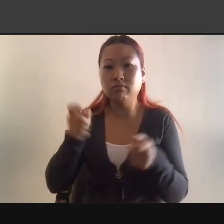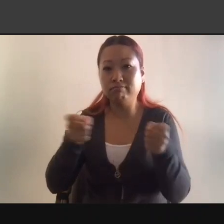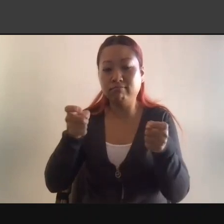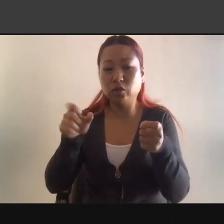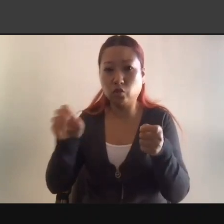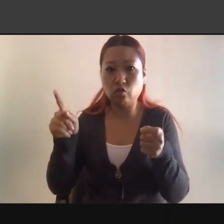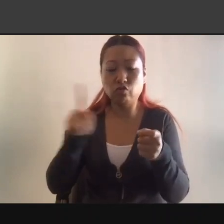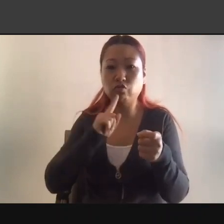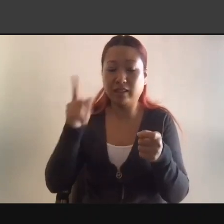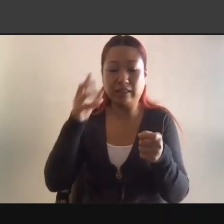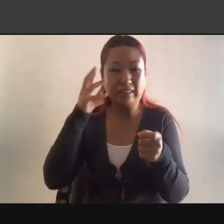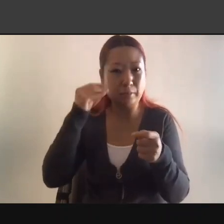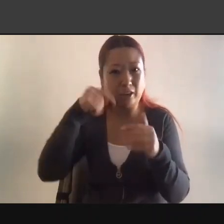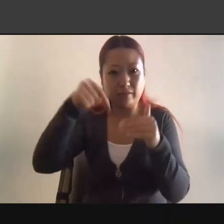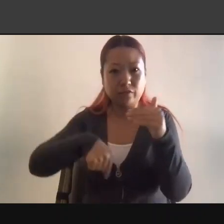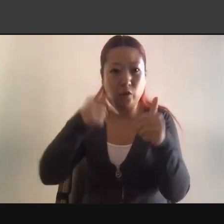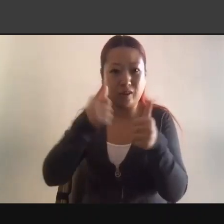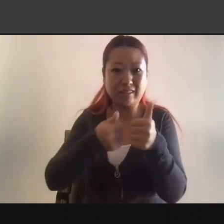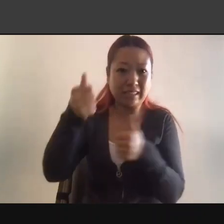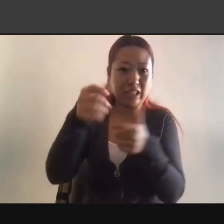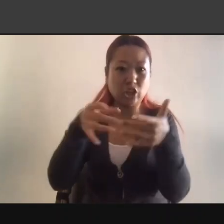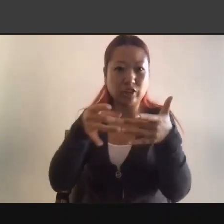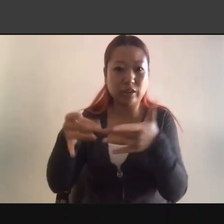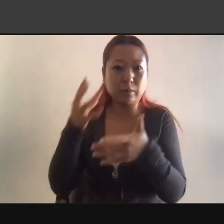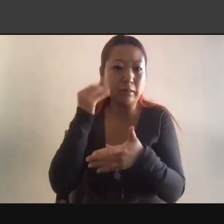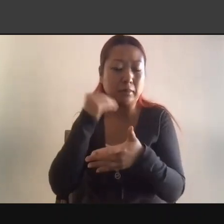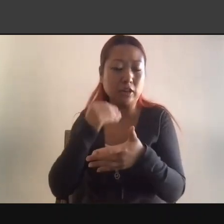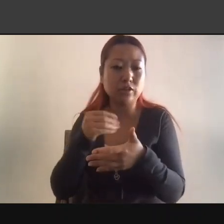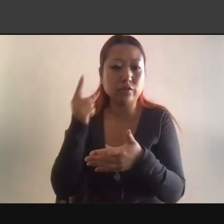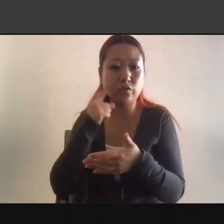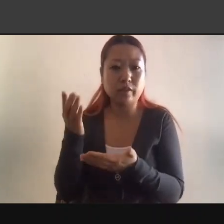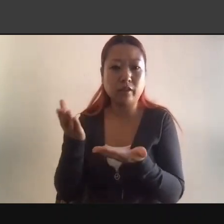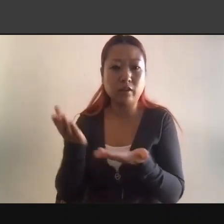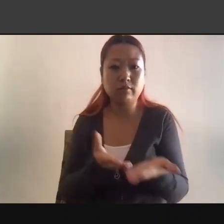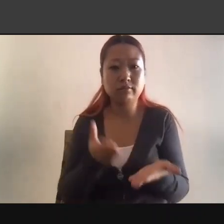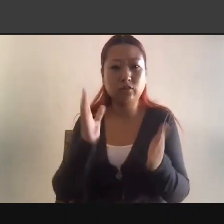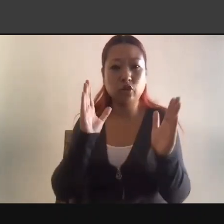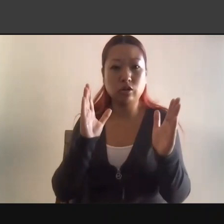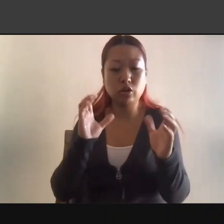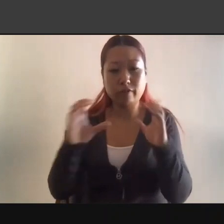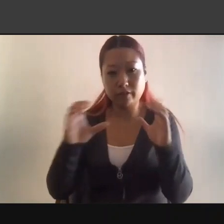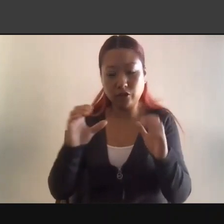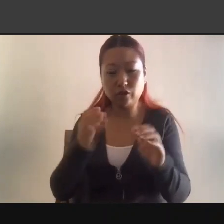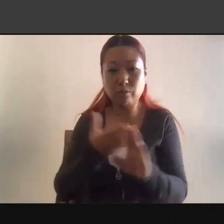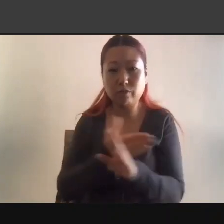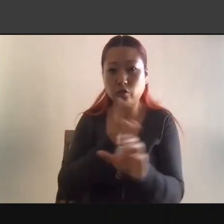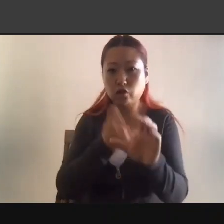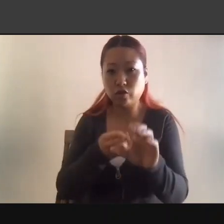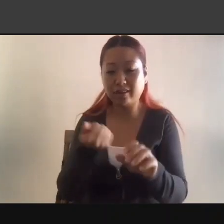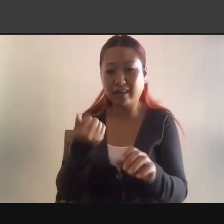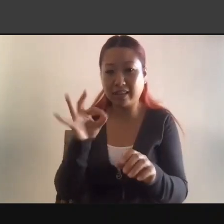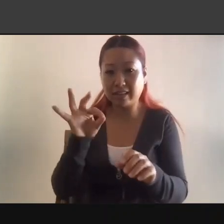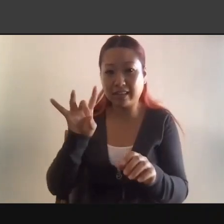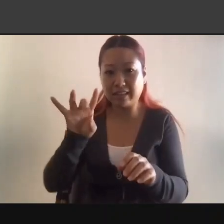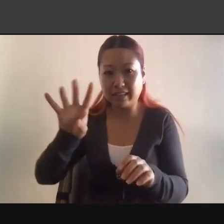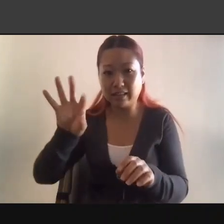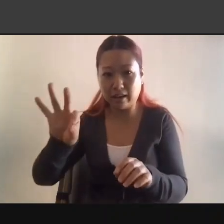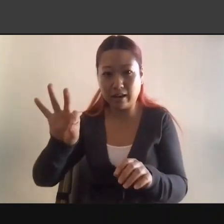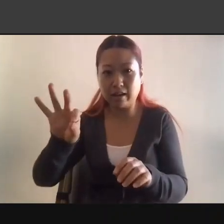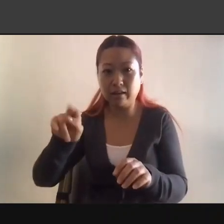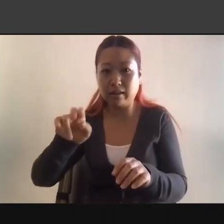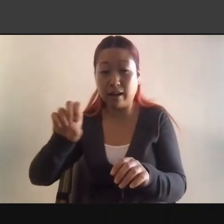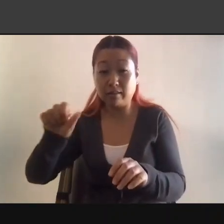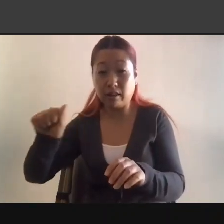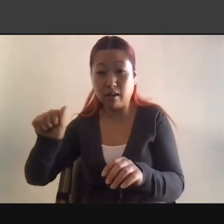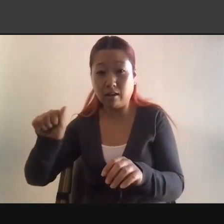leadership to this conversation. Before joining NASA in 1989, Vanessa worked for the Food and Drug